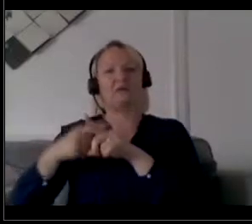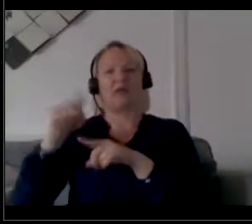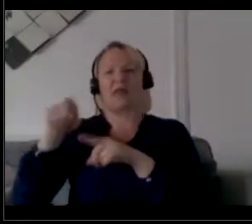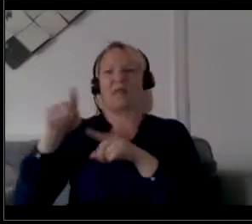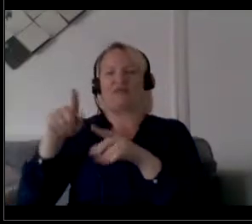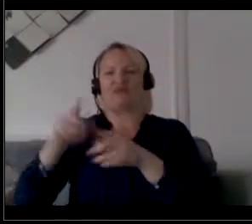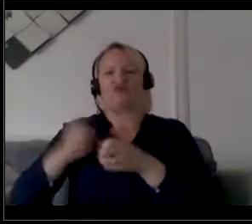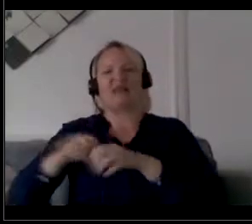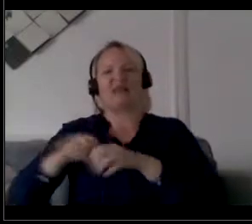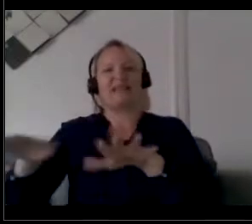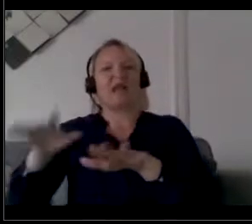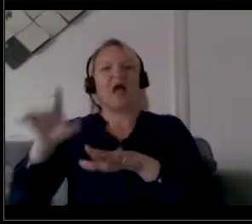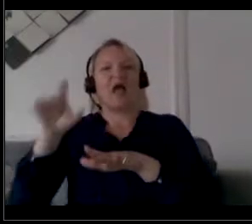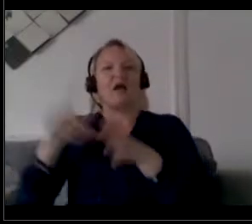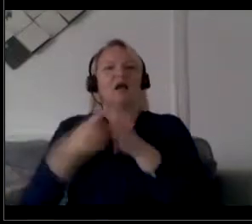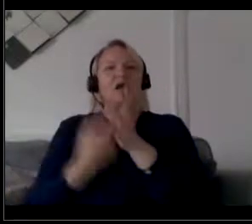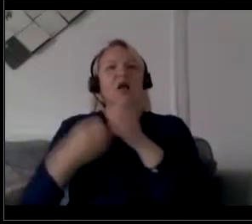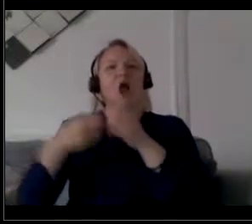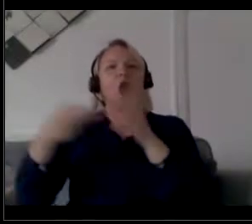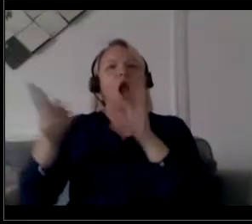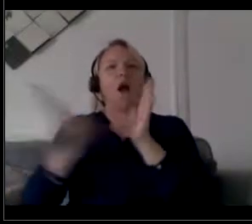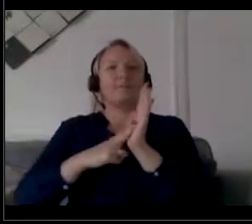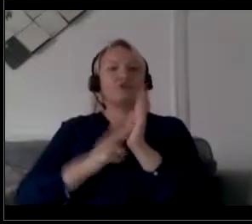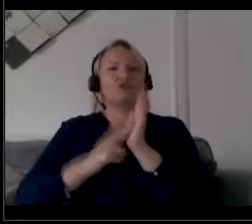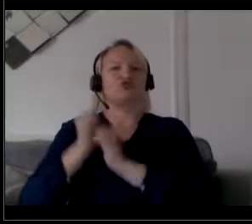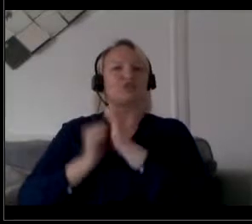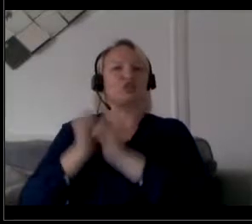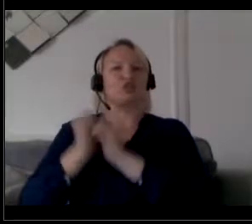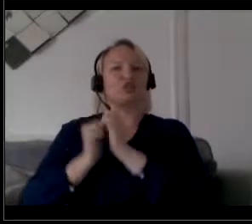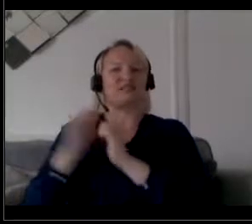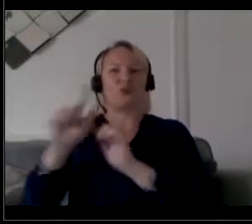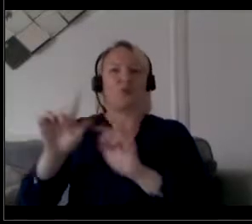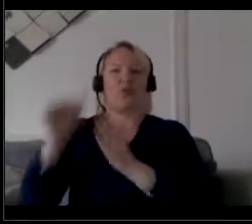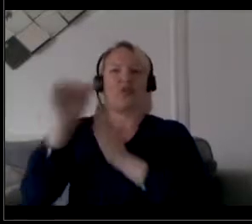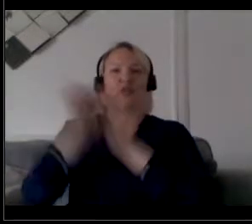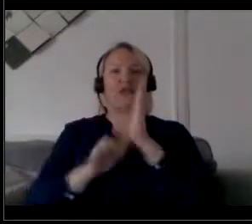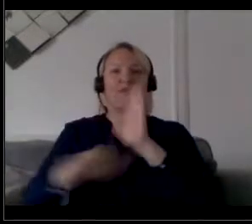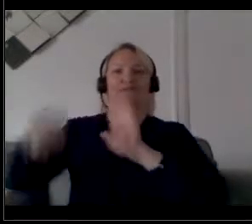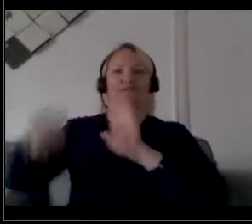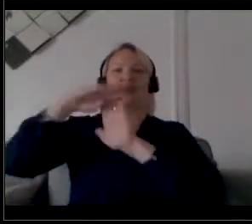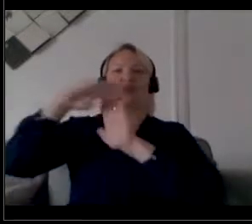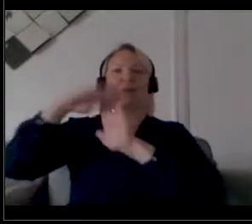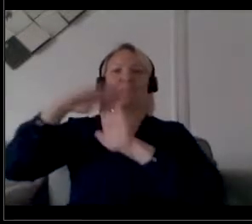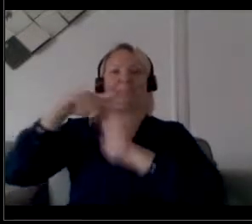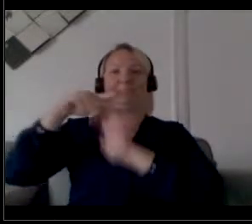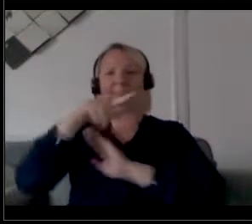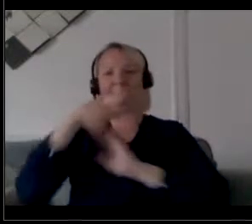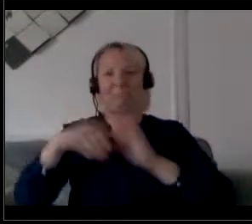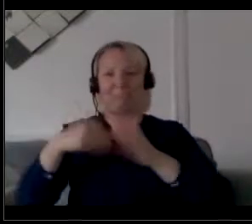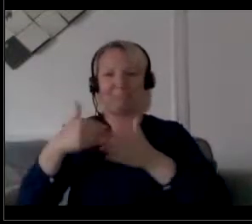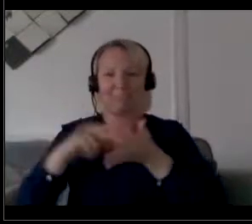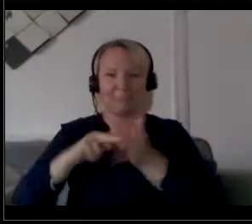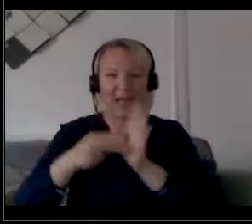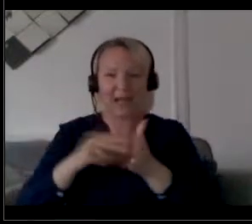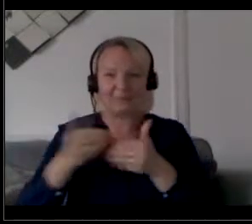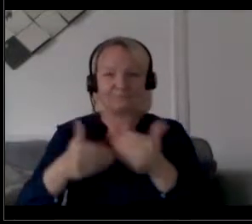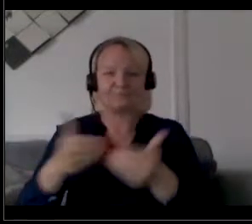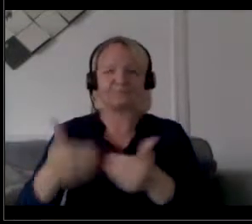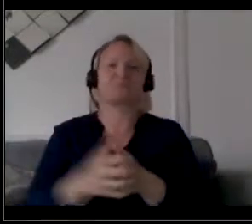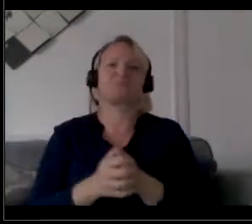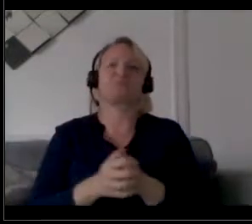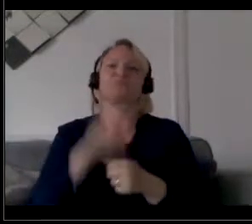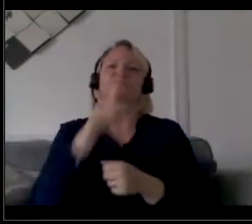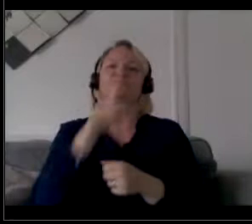so it's a subject that's right at the top of our agenda. Gary, a question for you now, this time